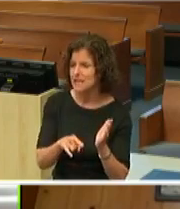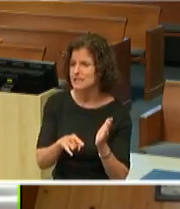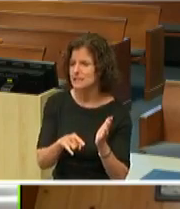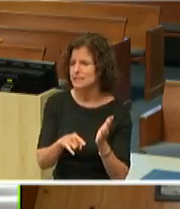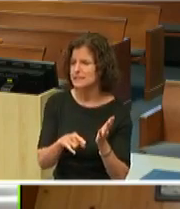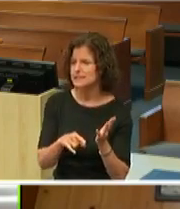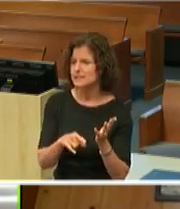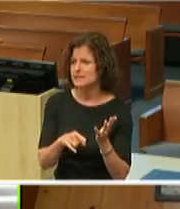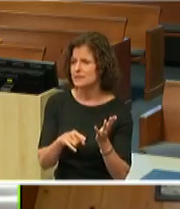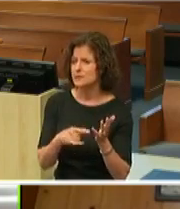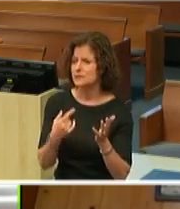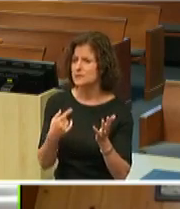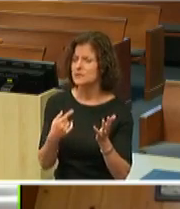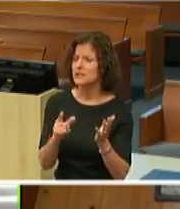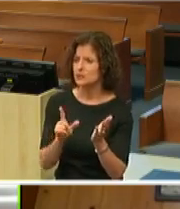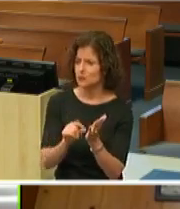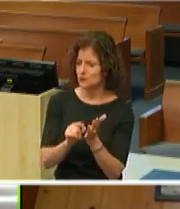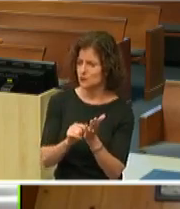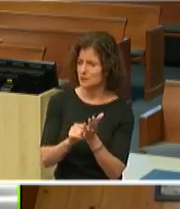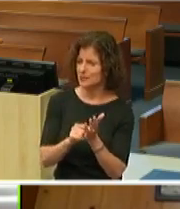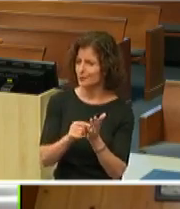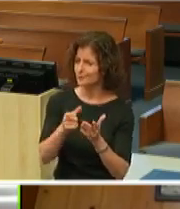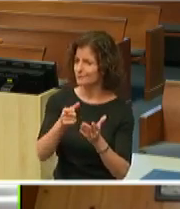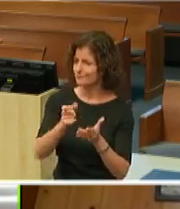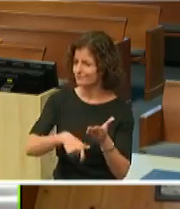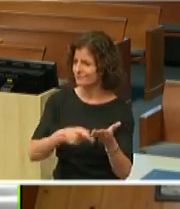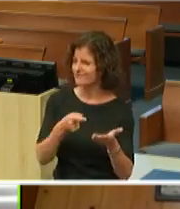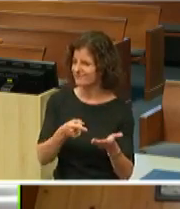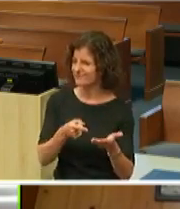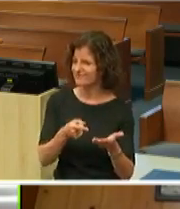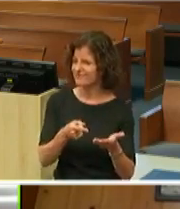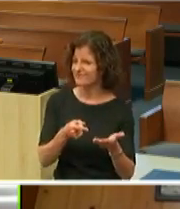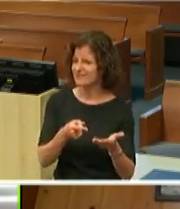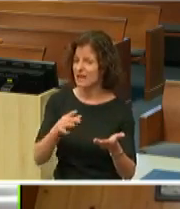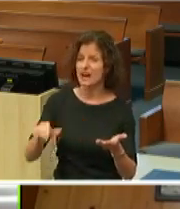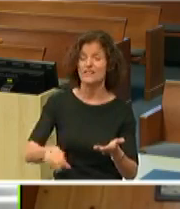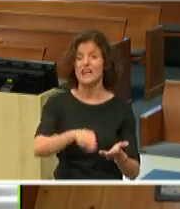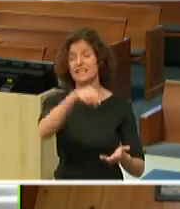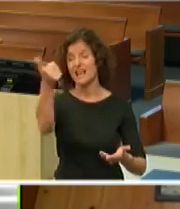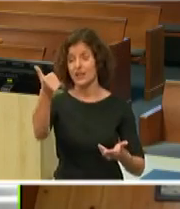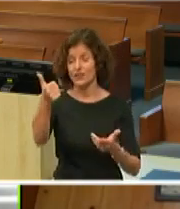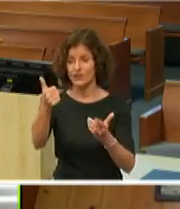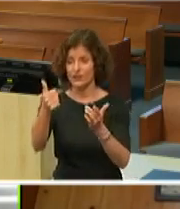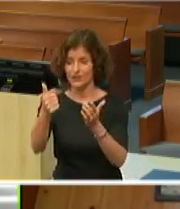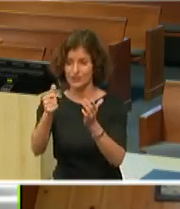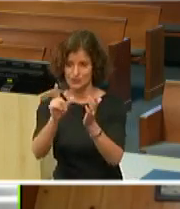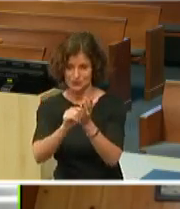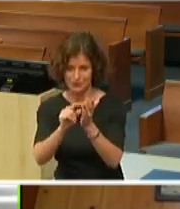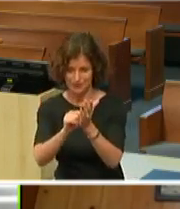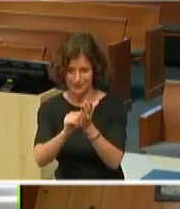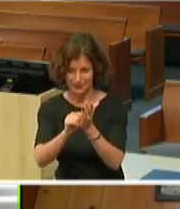was a newspaper account of another newspaper account of a